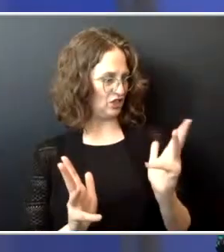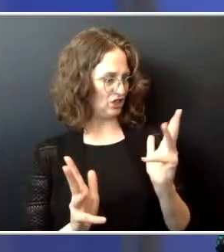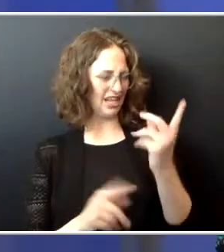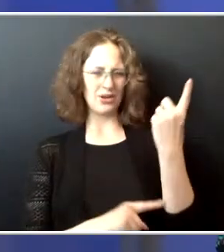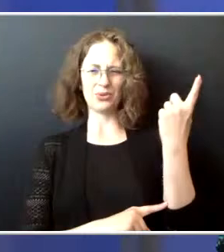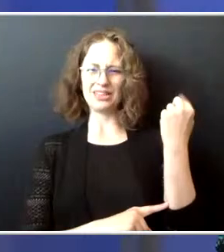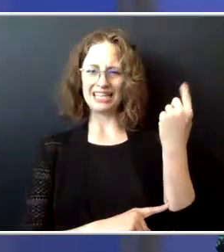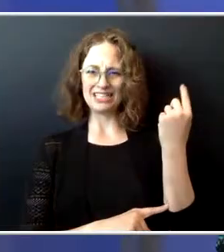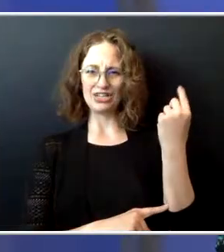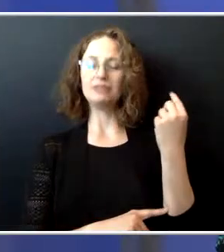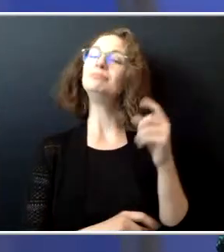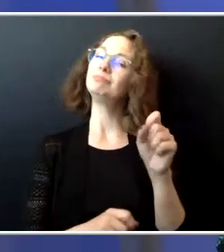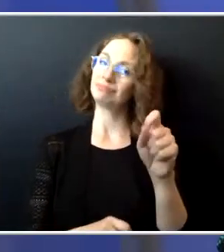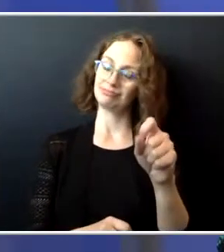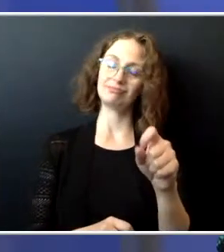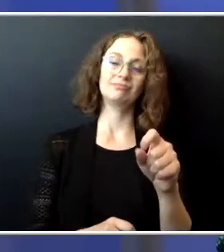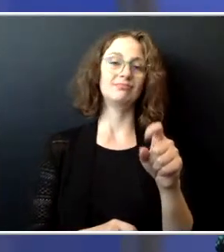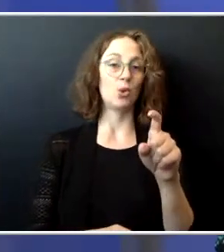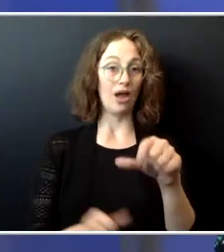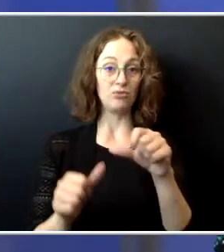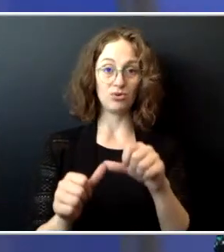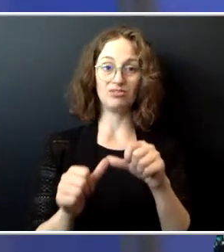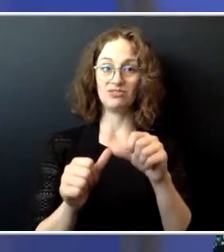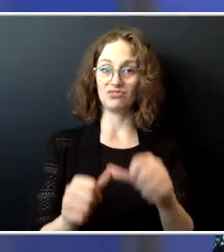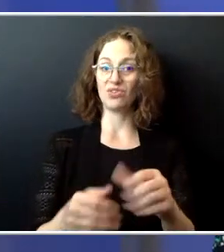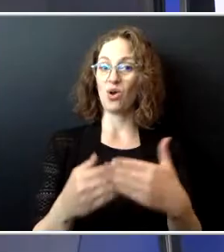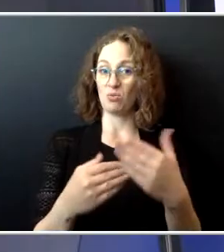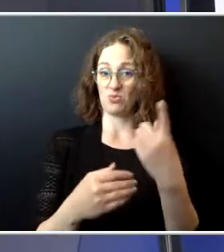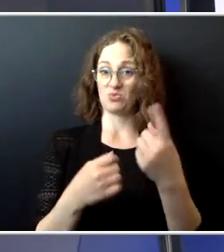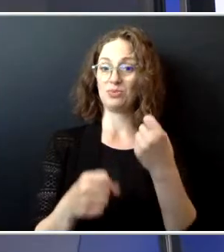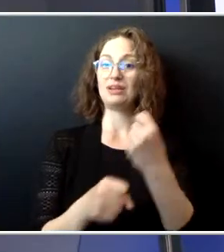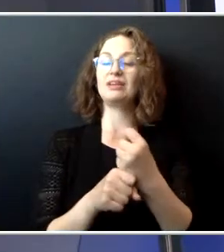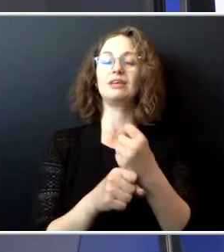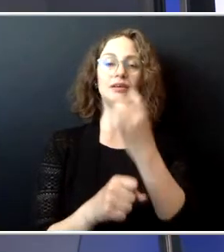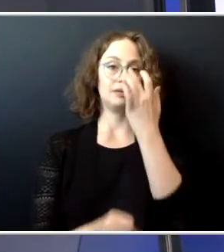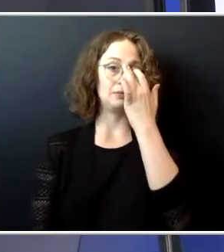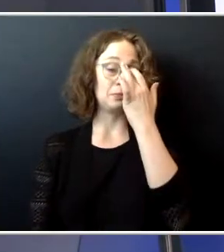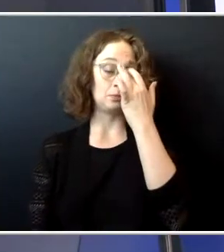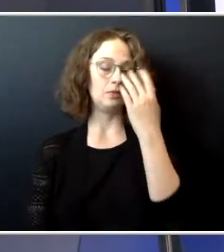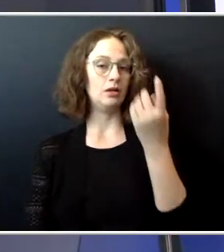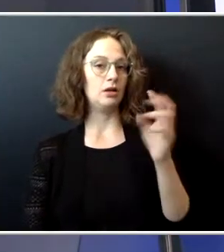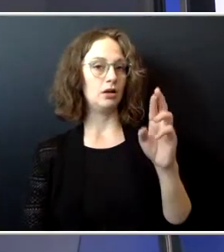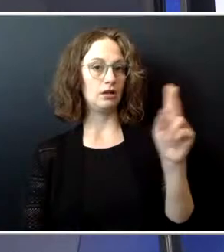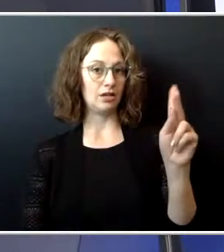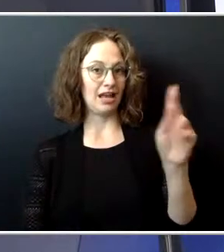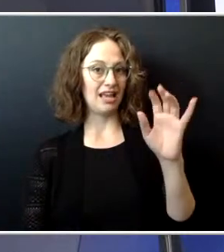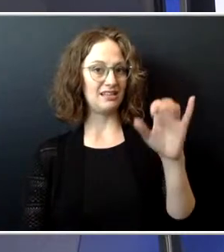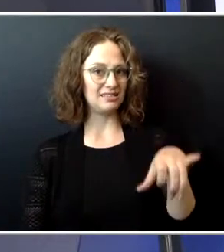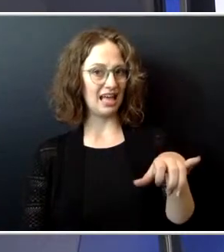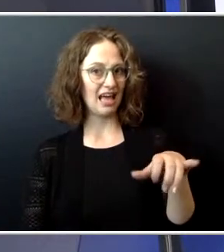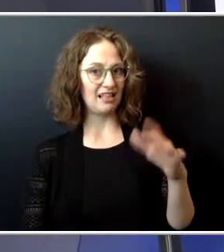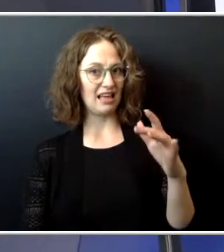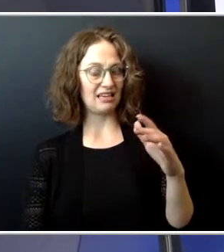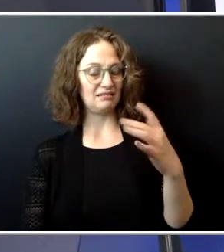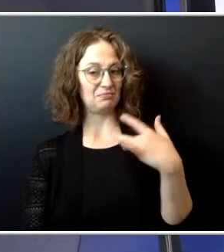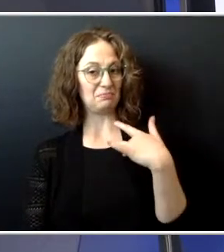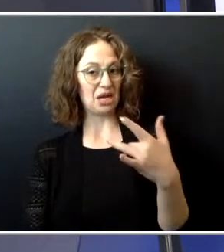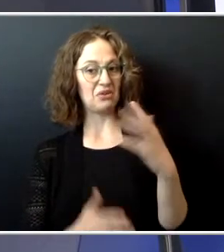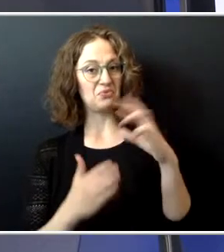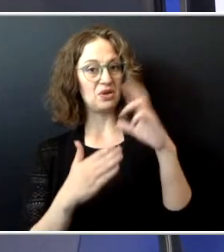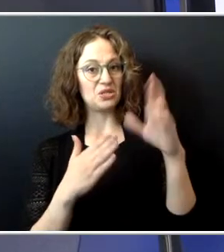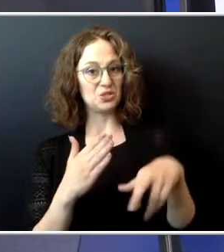been on for like almost a year or something. Dr. K, is this a pretty typical result, 90 days out, that we start getting back